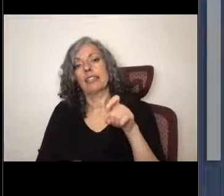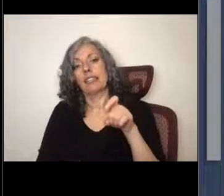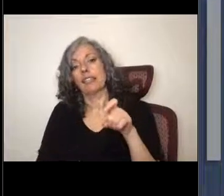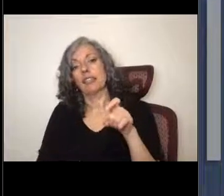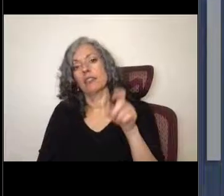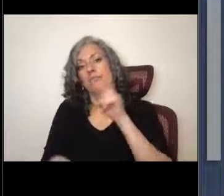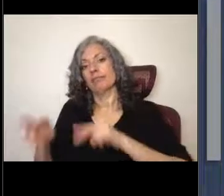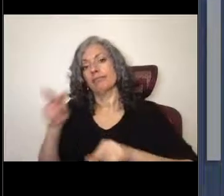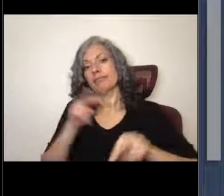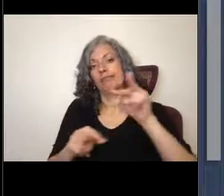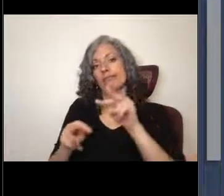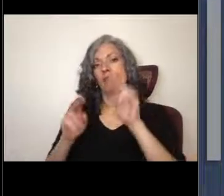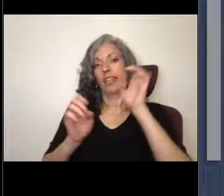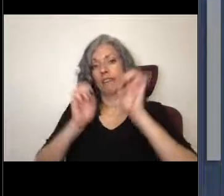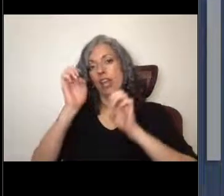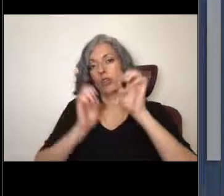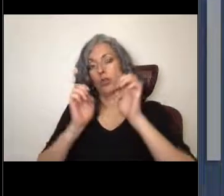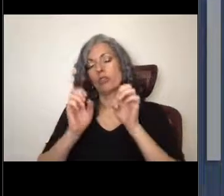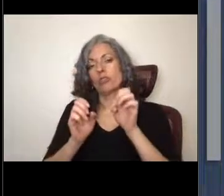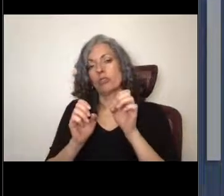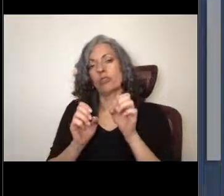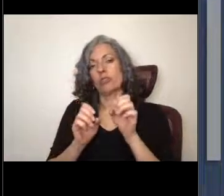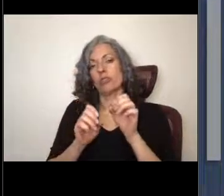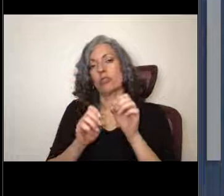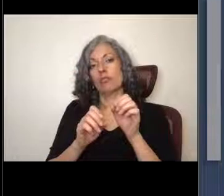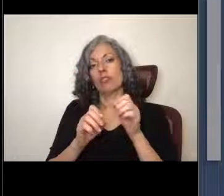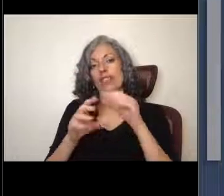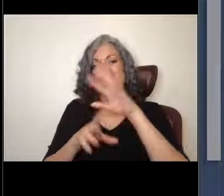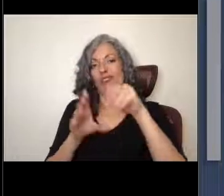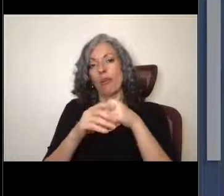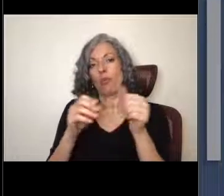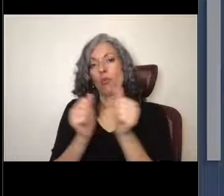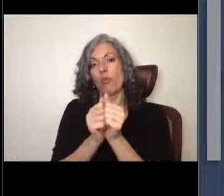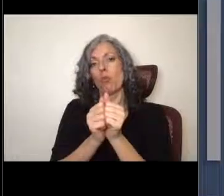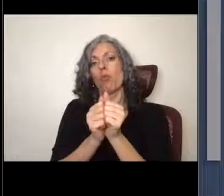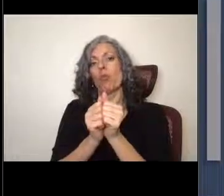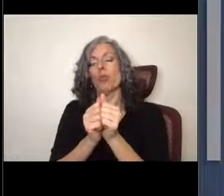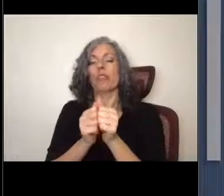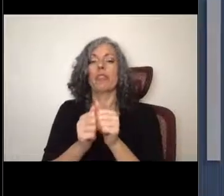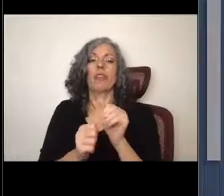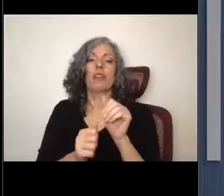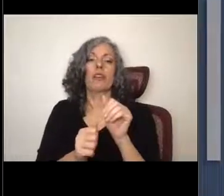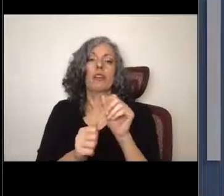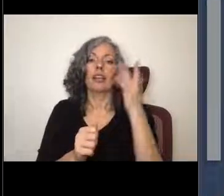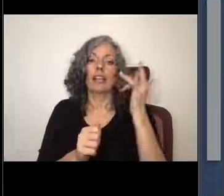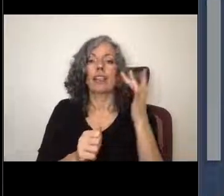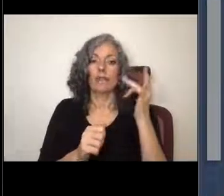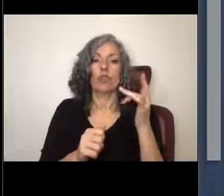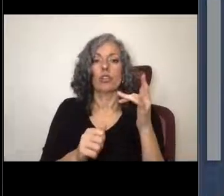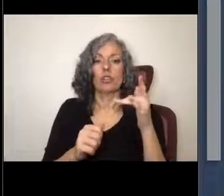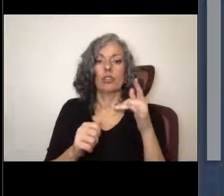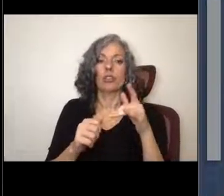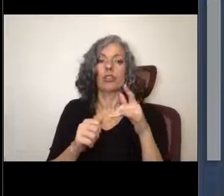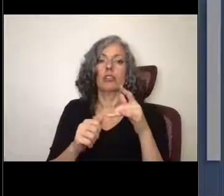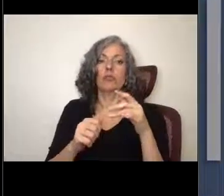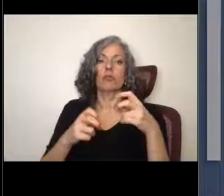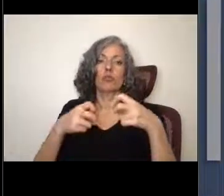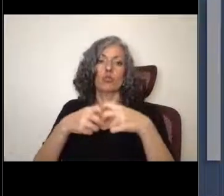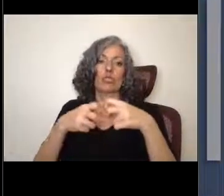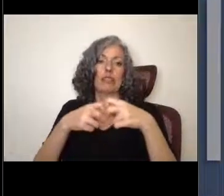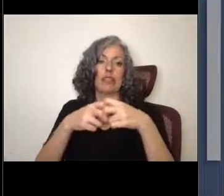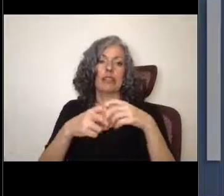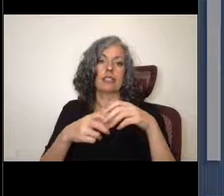evaluate permanent and temporary easements, involvement with the California Public Utilities Commission, potential condemnation, and efforts